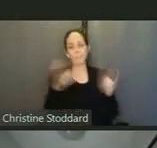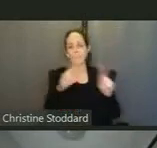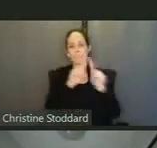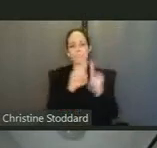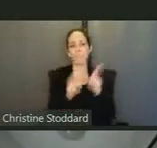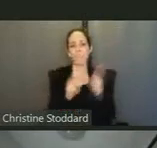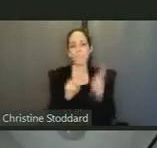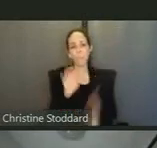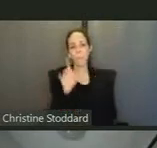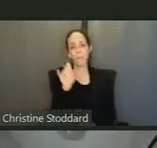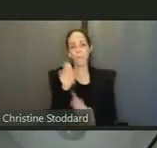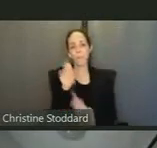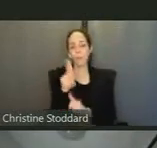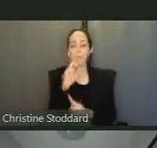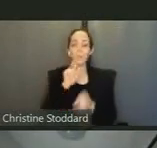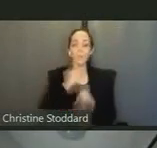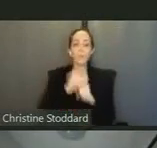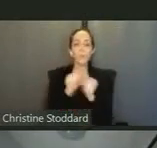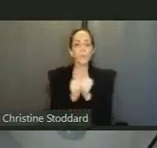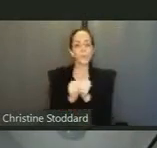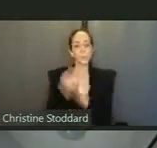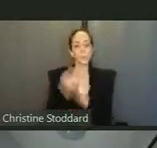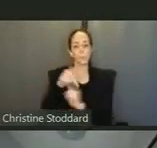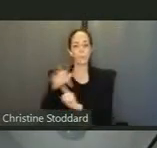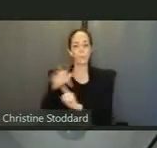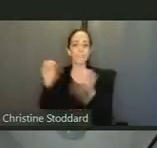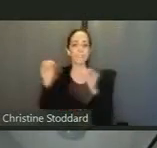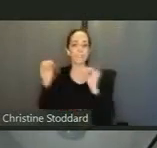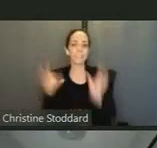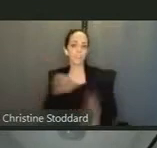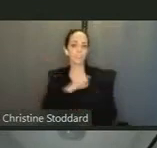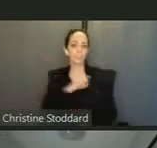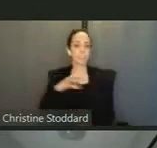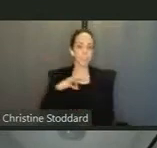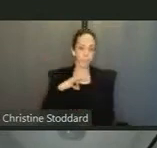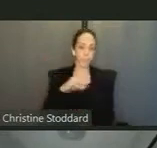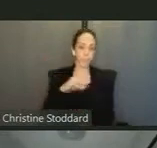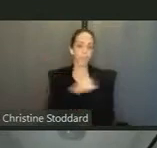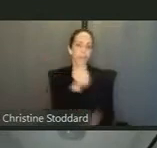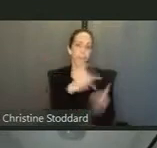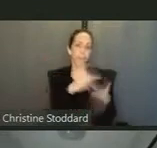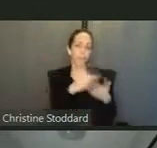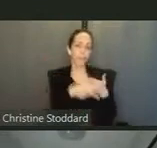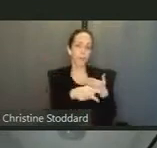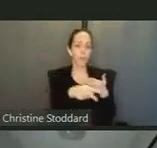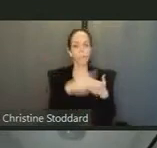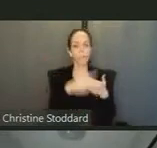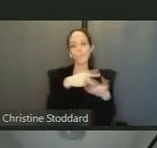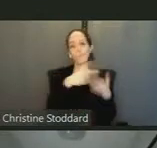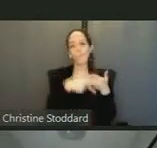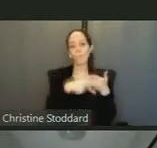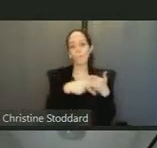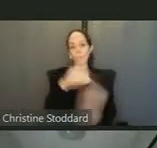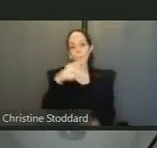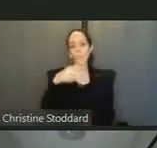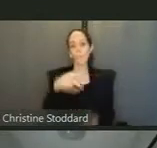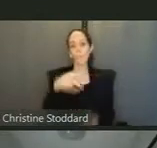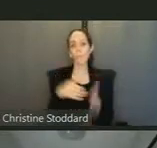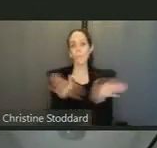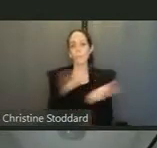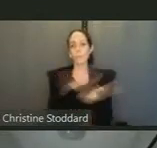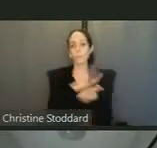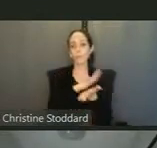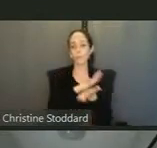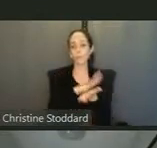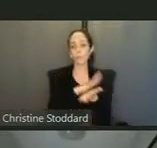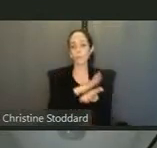work alongside PPS teachers and staff in SUN and other programs in the Portland Public Schools. And their safety is a